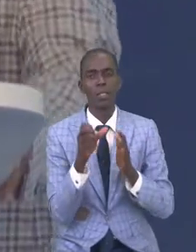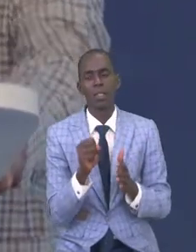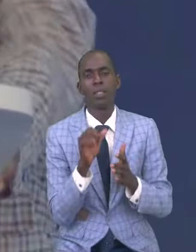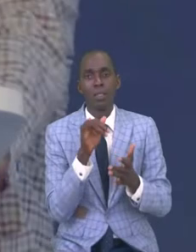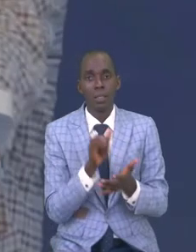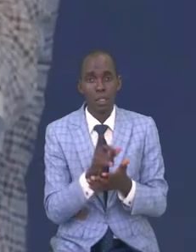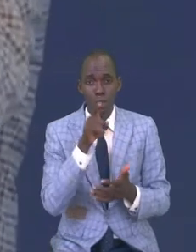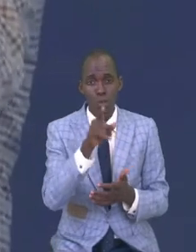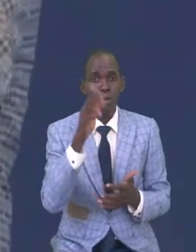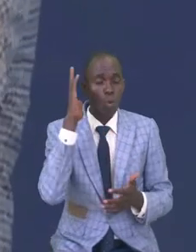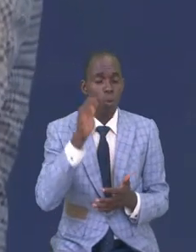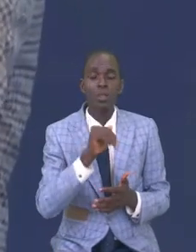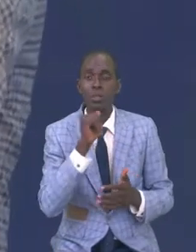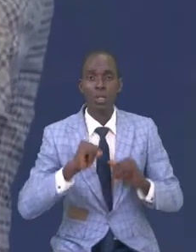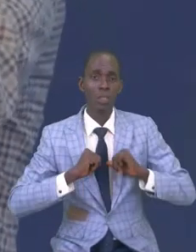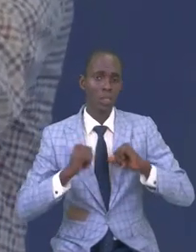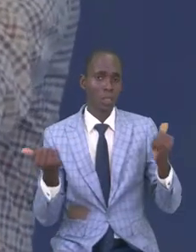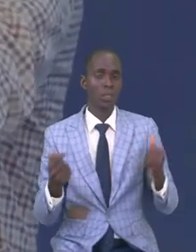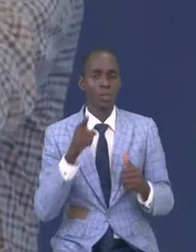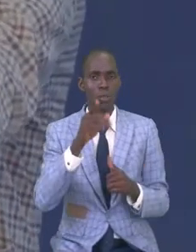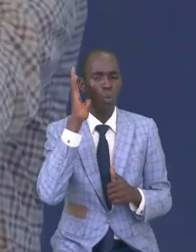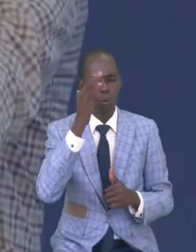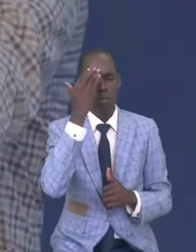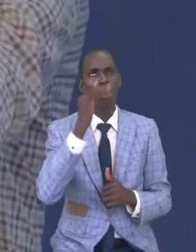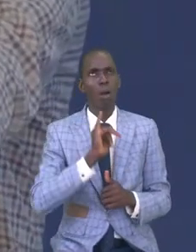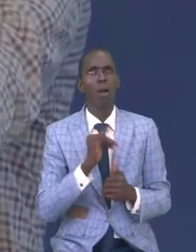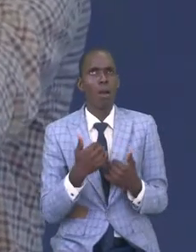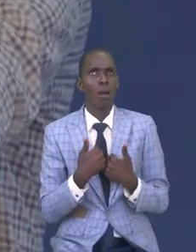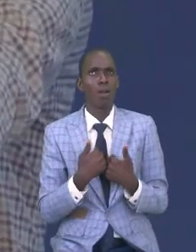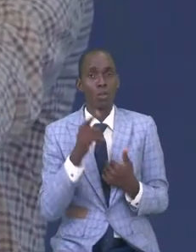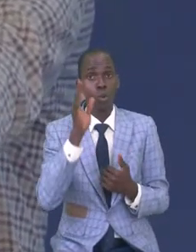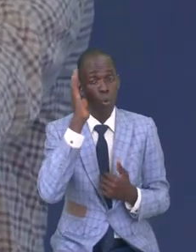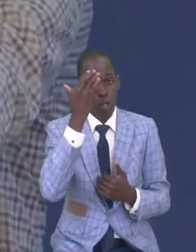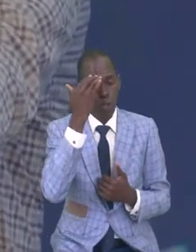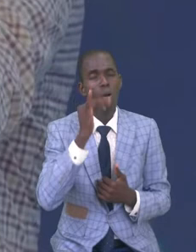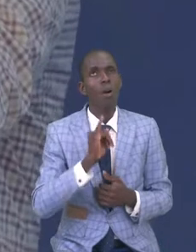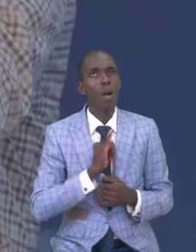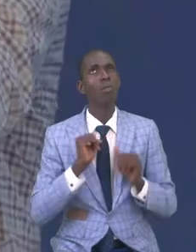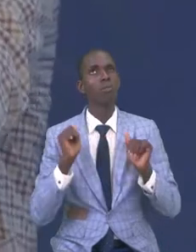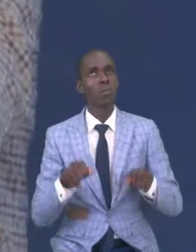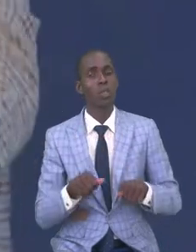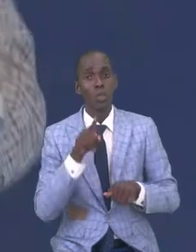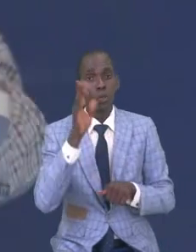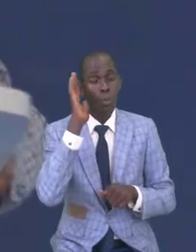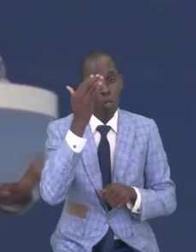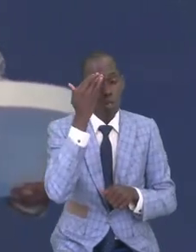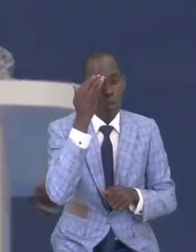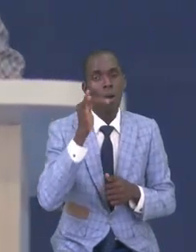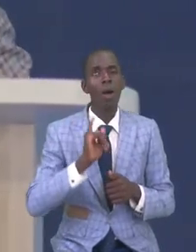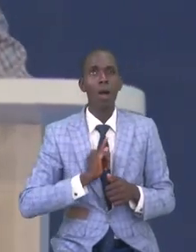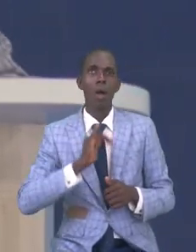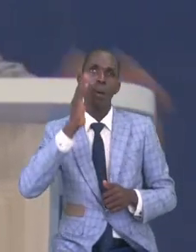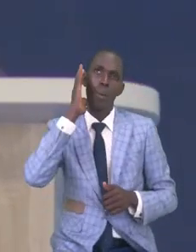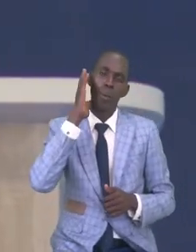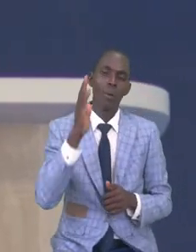you will not deny. You will know, I have. You will know, I can. And you will know, I